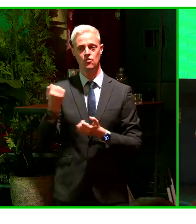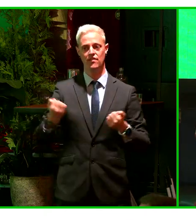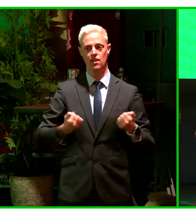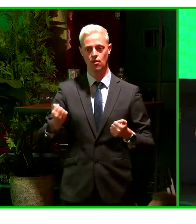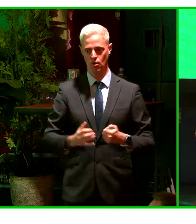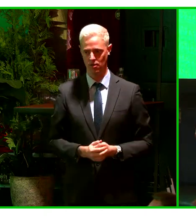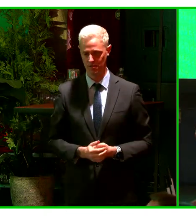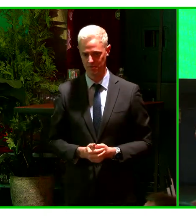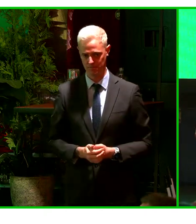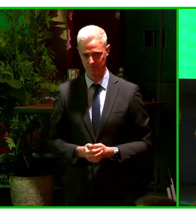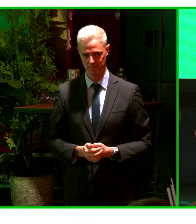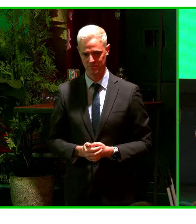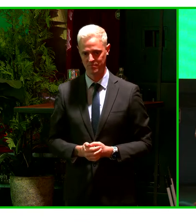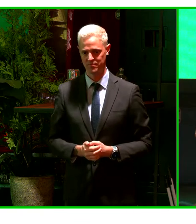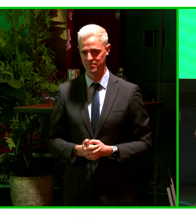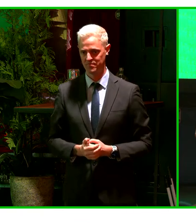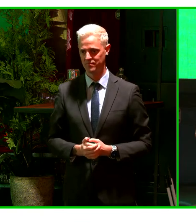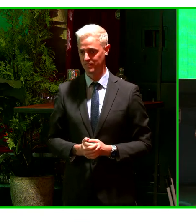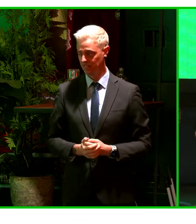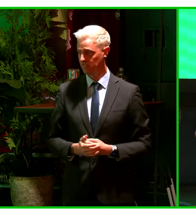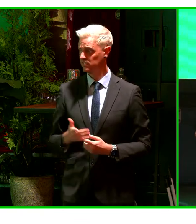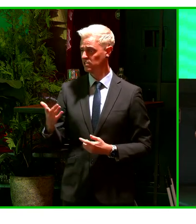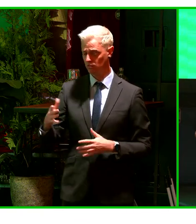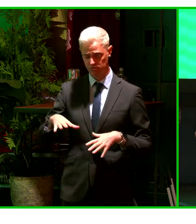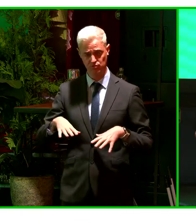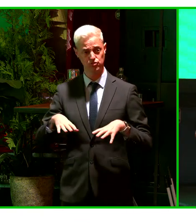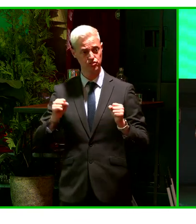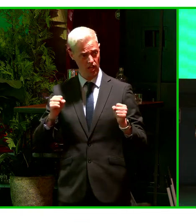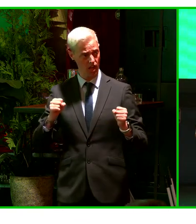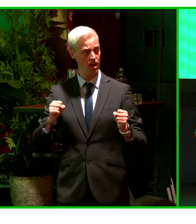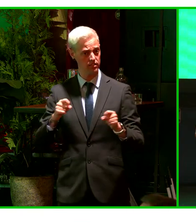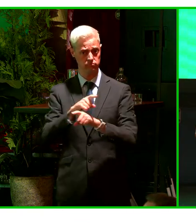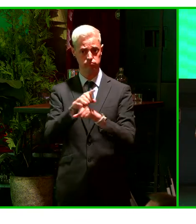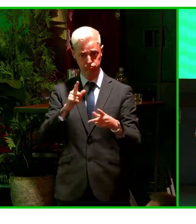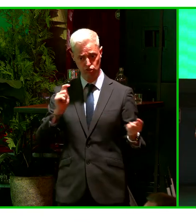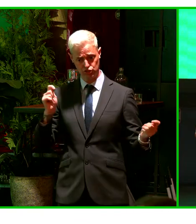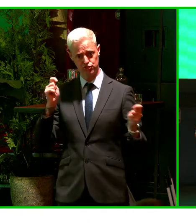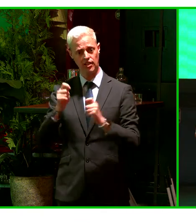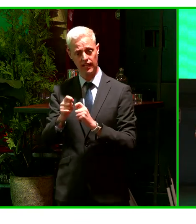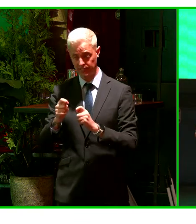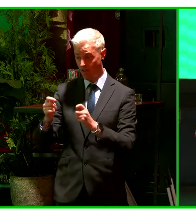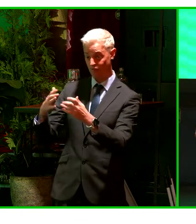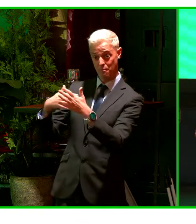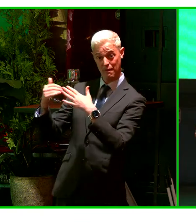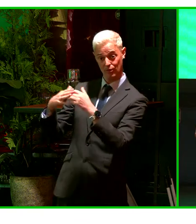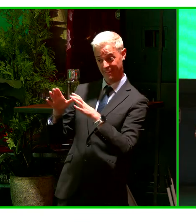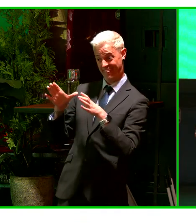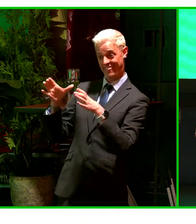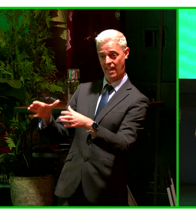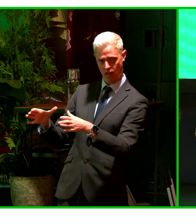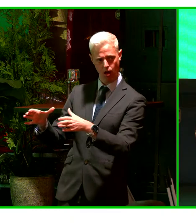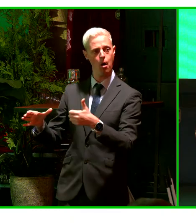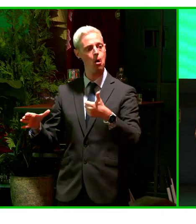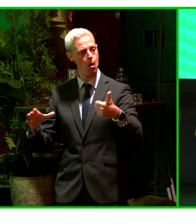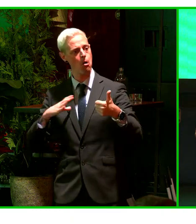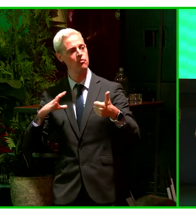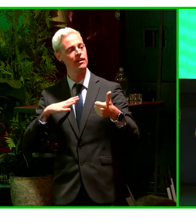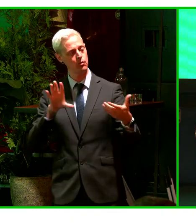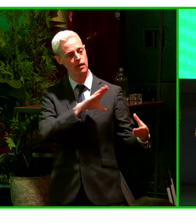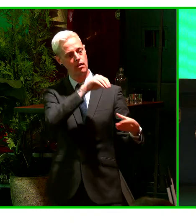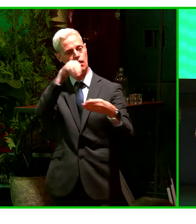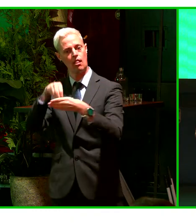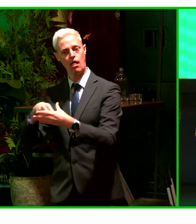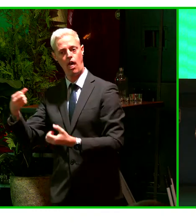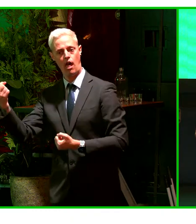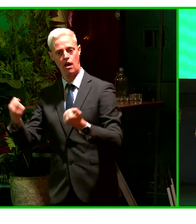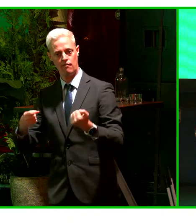build it now and kind of drive the change, break the cycle, build it, and then people will be more comfortable switching to electric vehicles. And